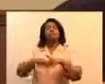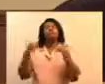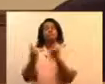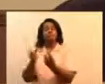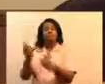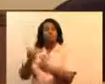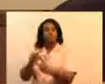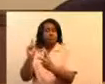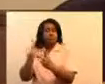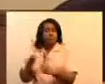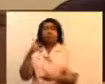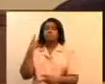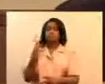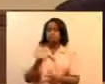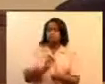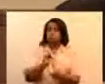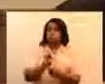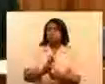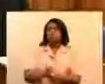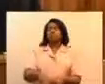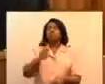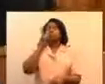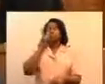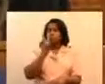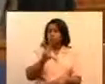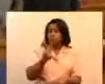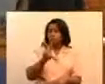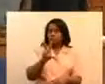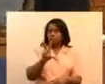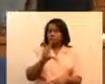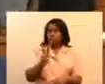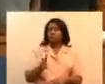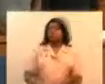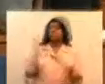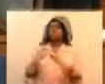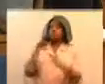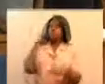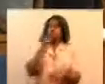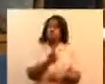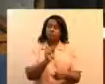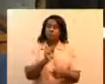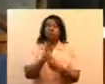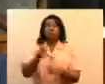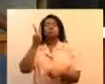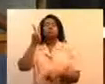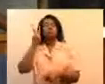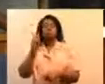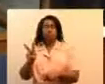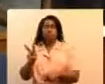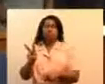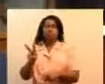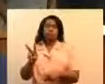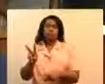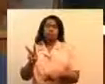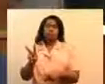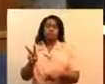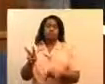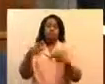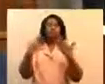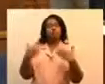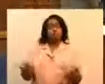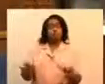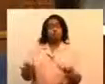the formal litigation proceedings. The option chosen will depend on what has been agreed between the parties in